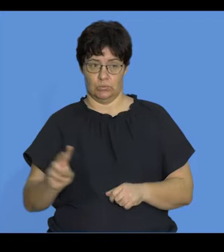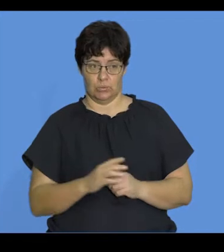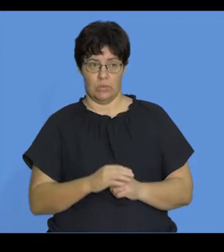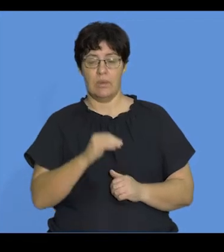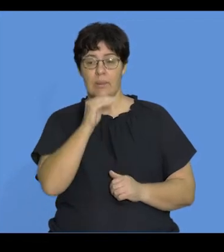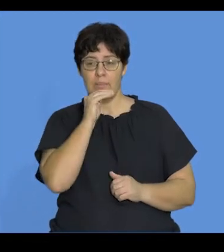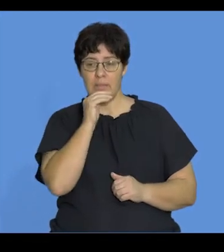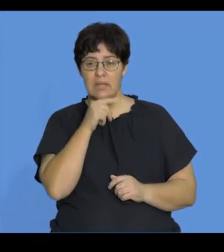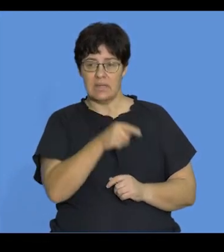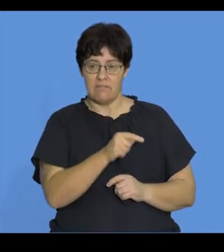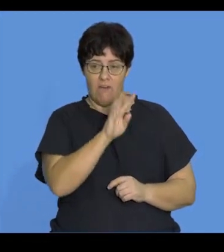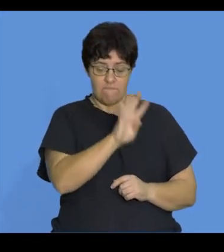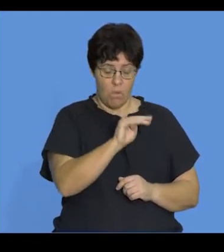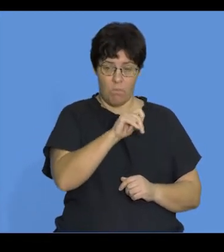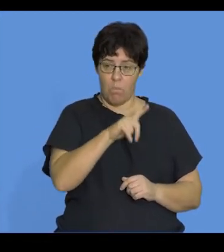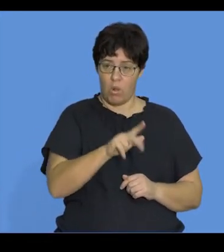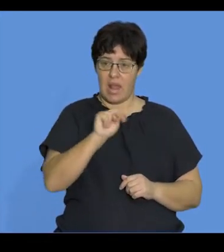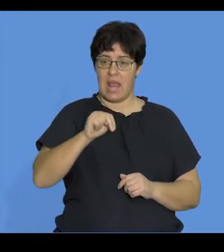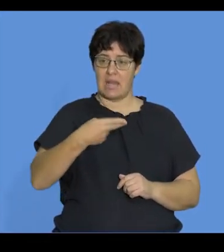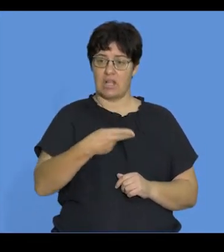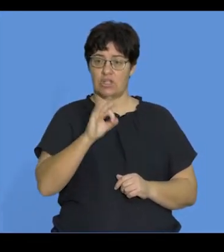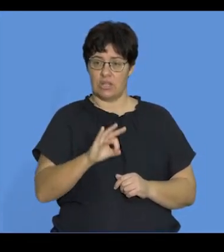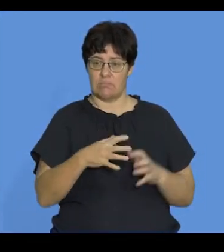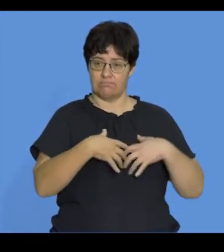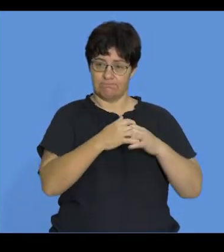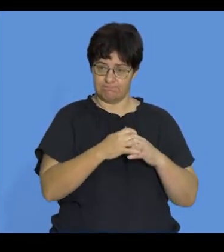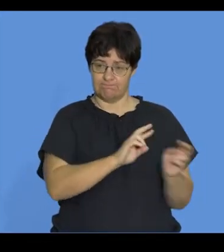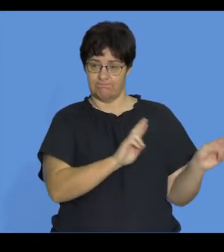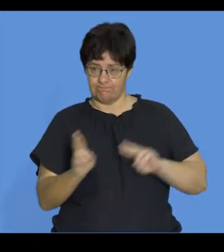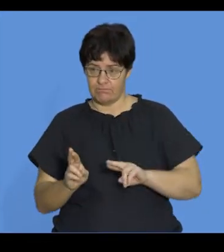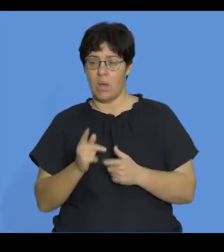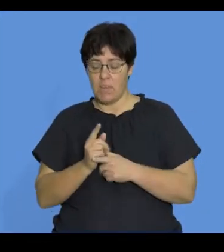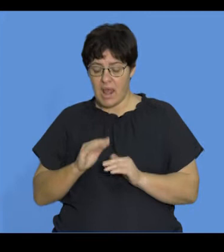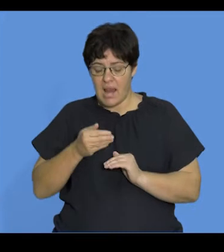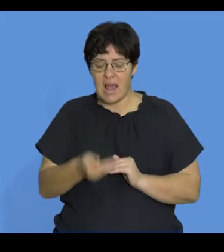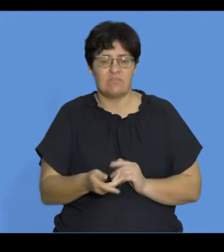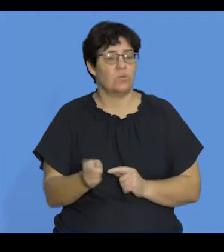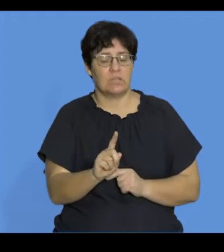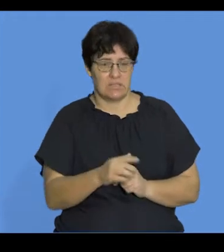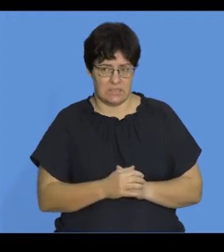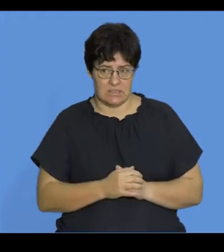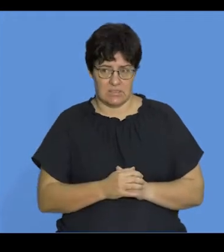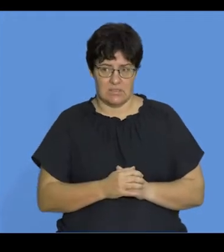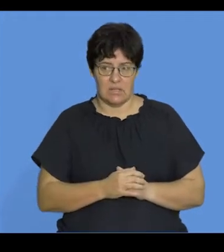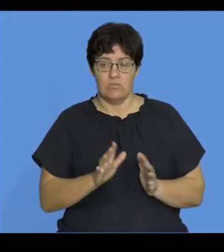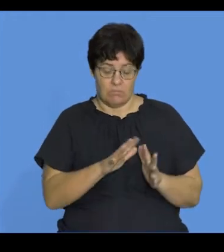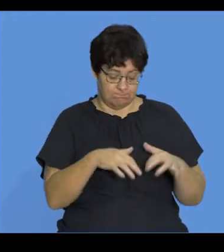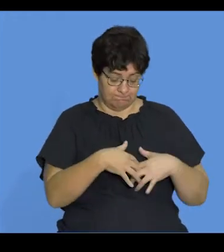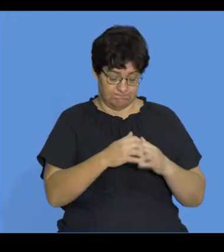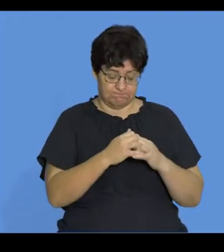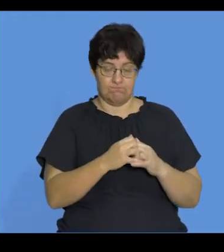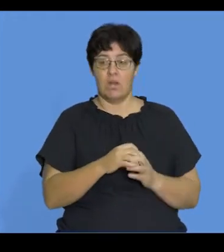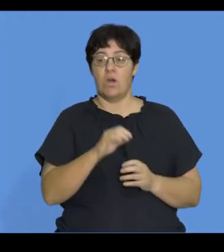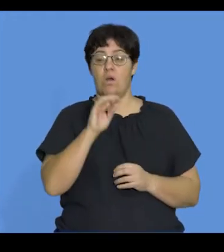during the reaction, what are the remaining moles of the reactants, right? So we want to know that after forming